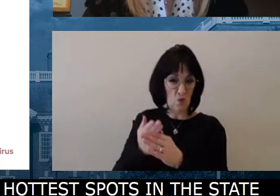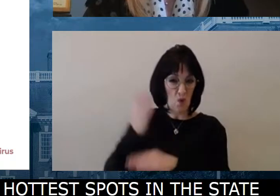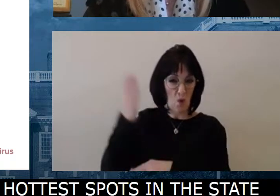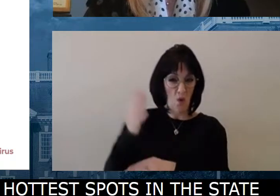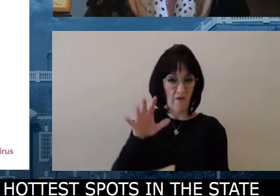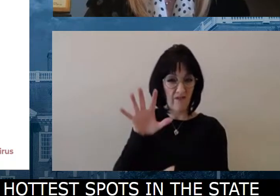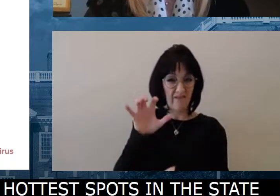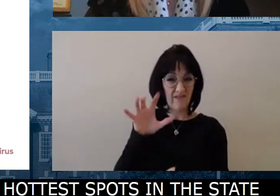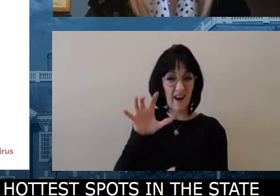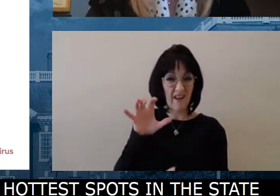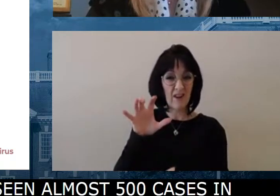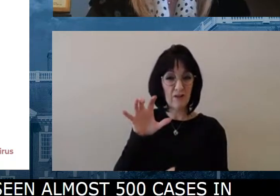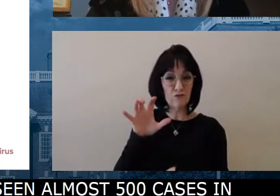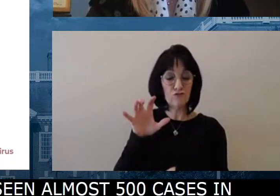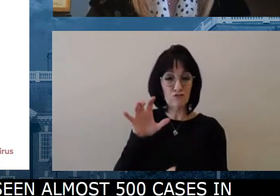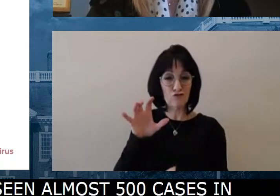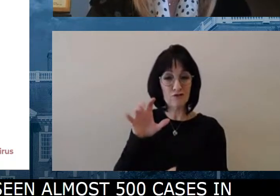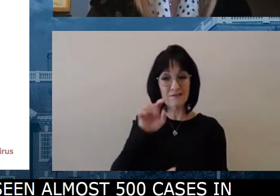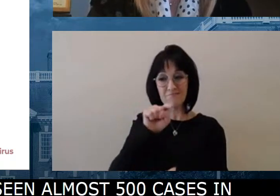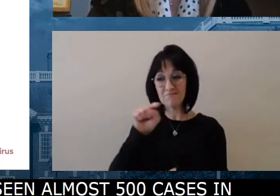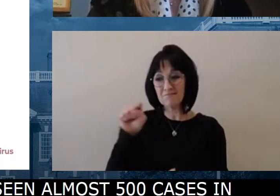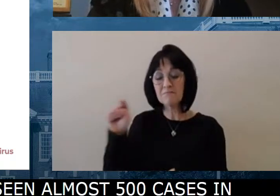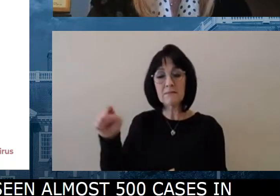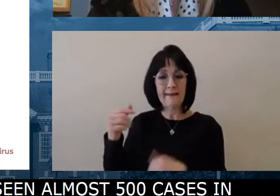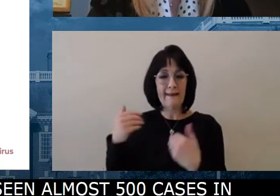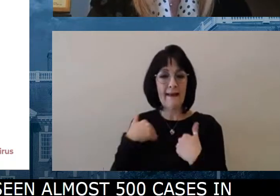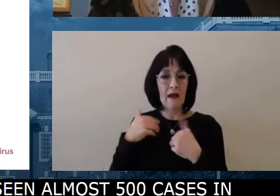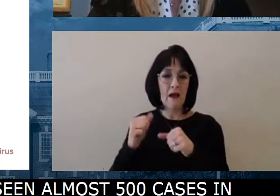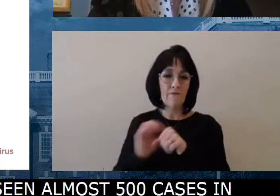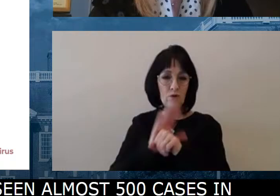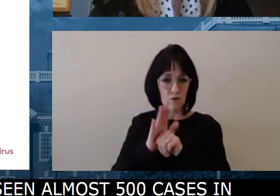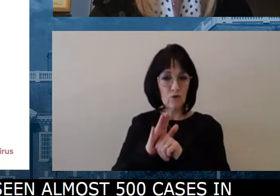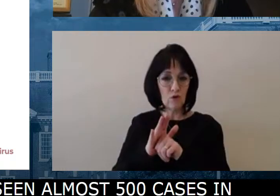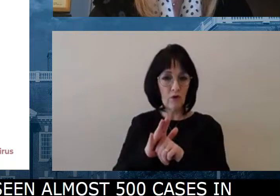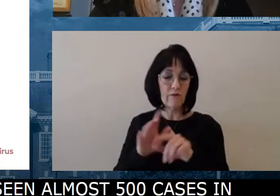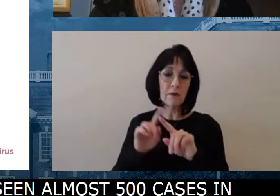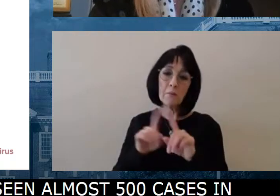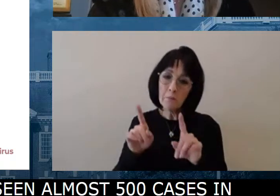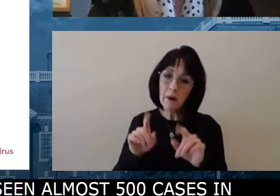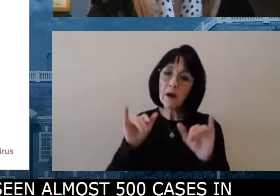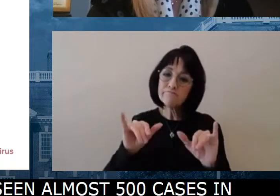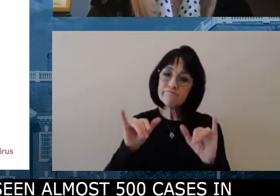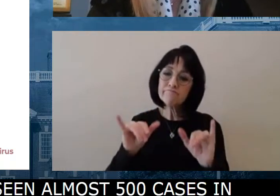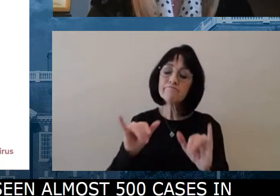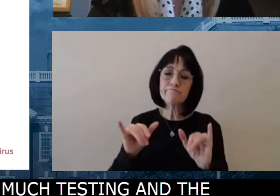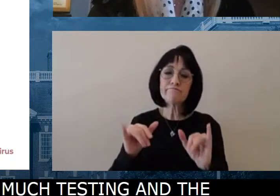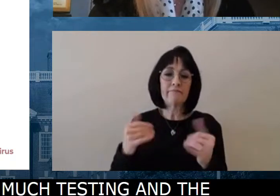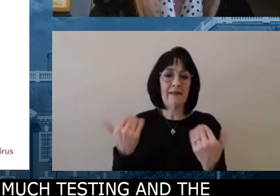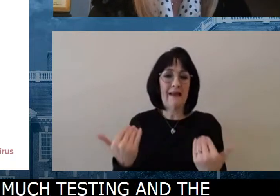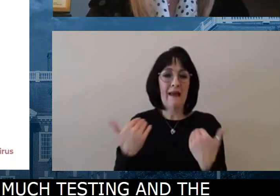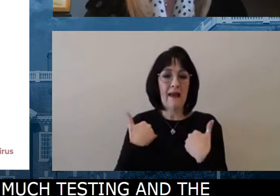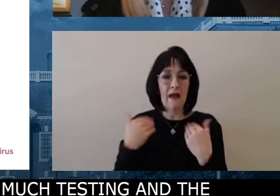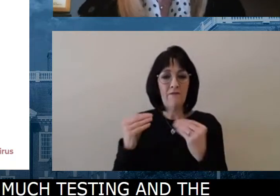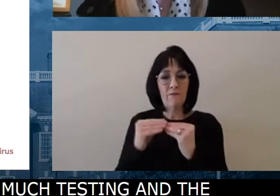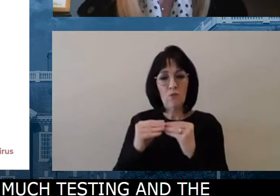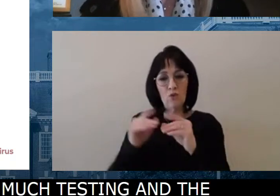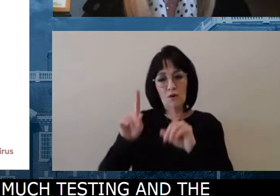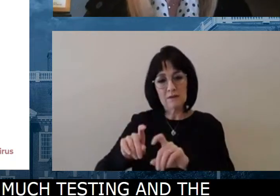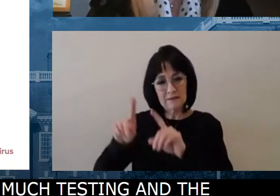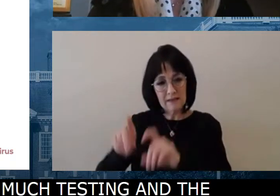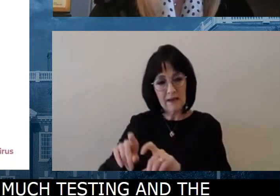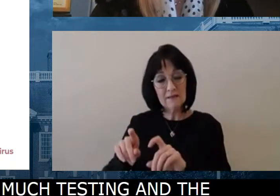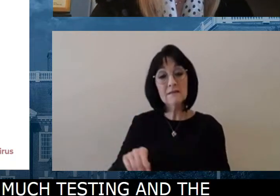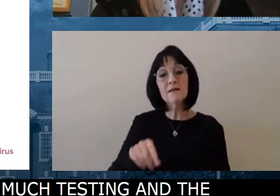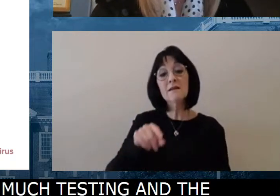We're happy to see so much testing and numbers of cases going down slightly. Townsend is the other area